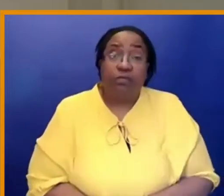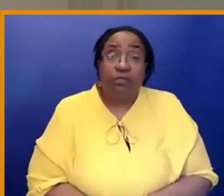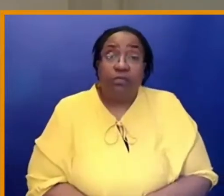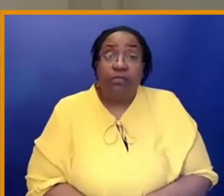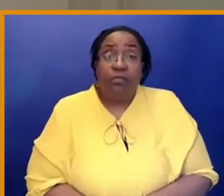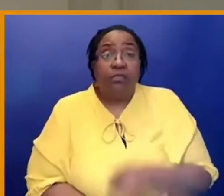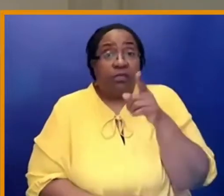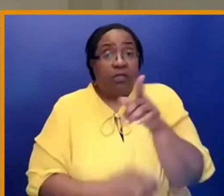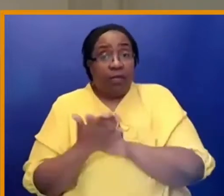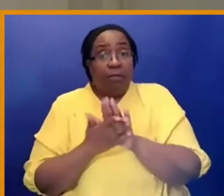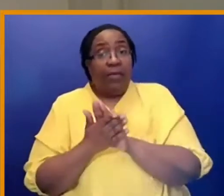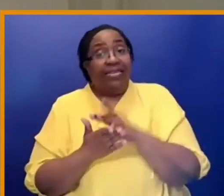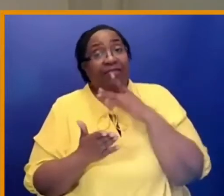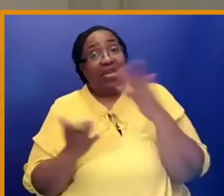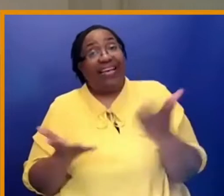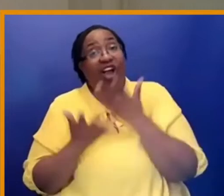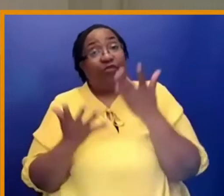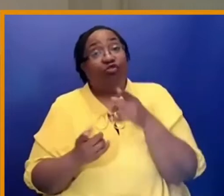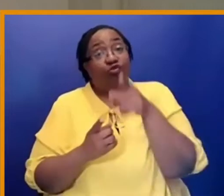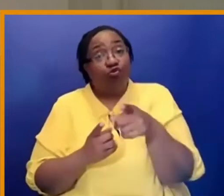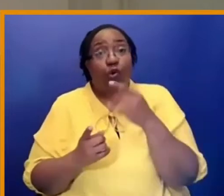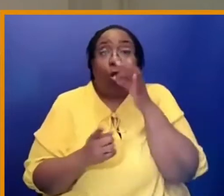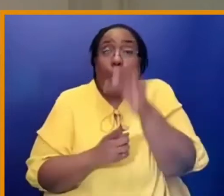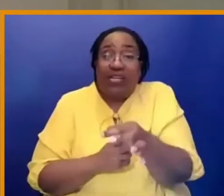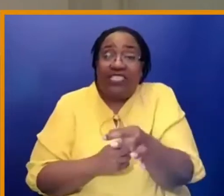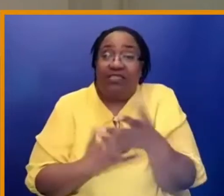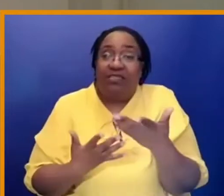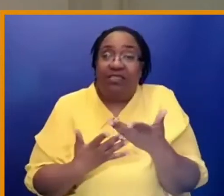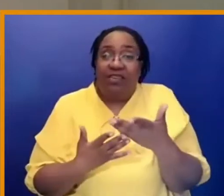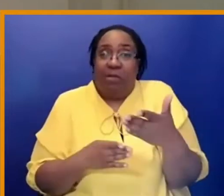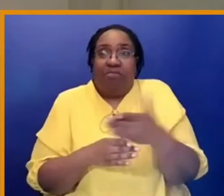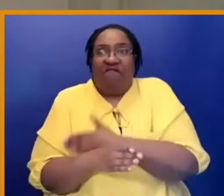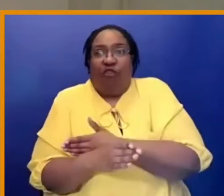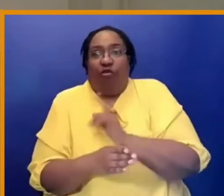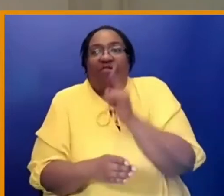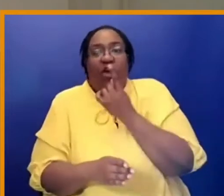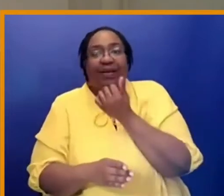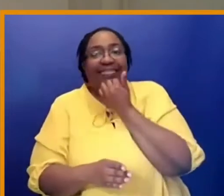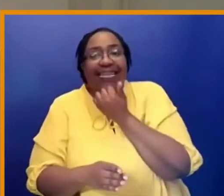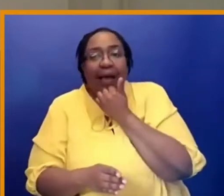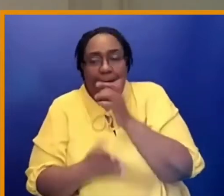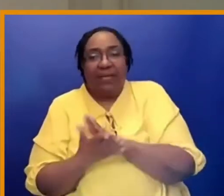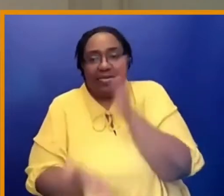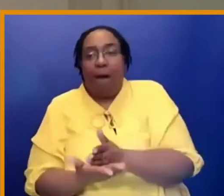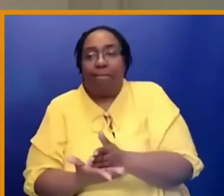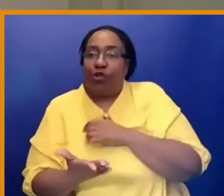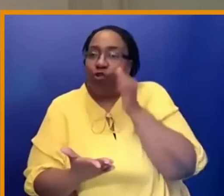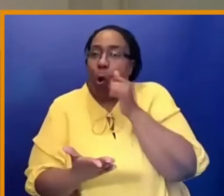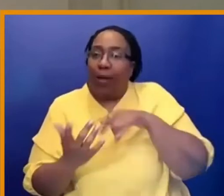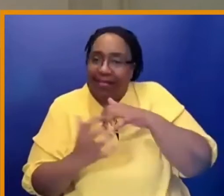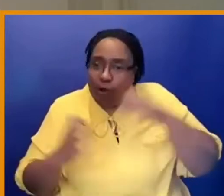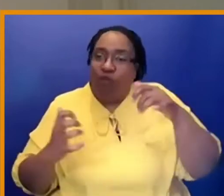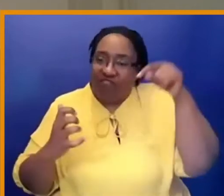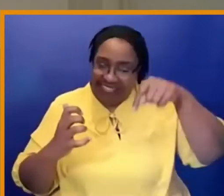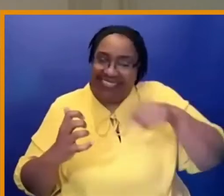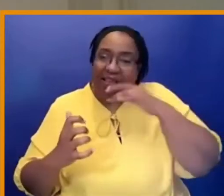by the first early deadline, as then we'll guarantee you that the question will be asked. Questions that come in by the second deadline, that much